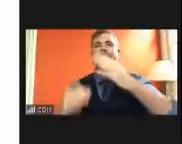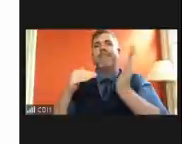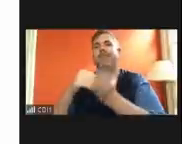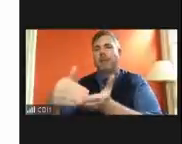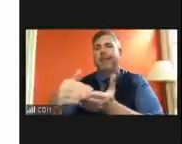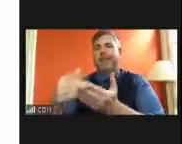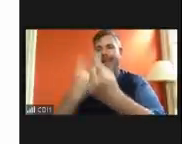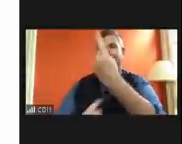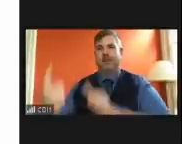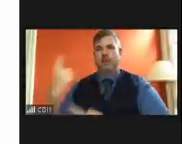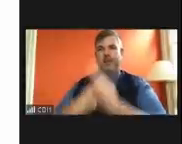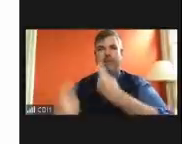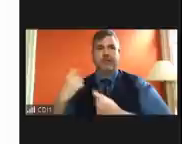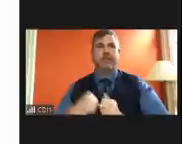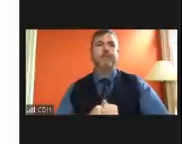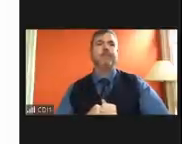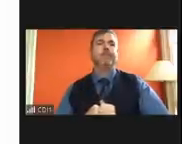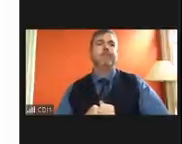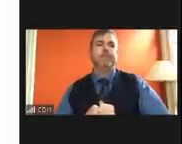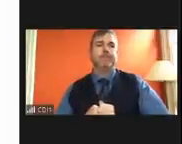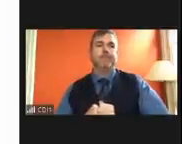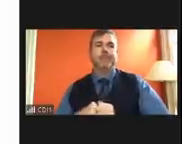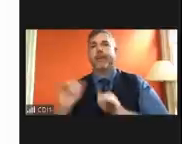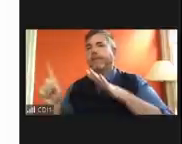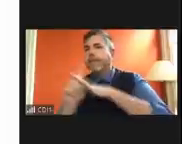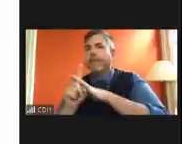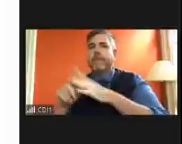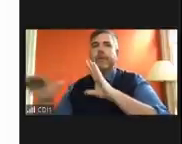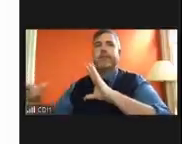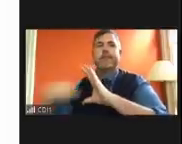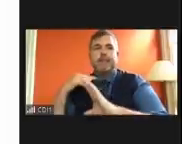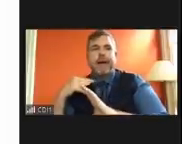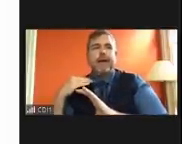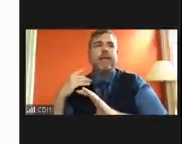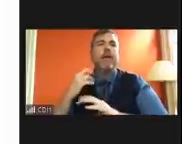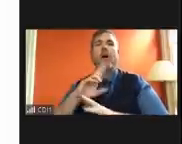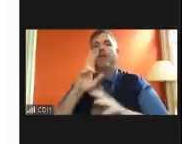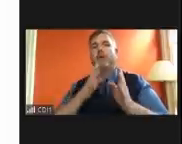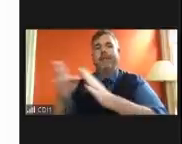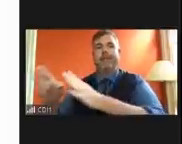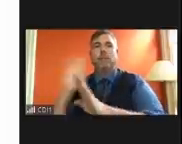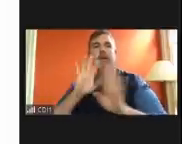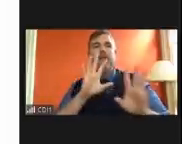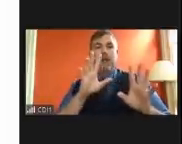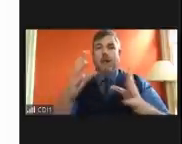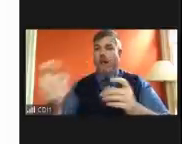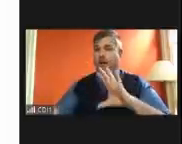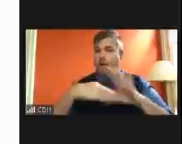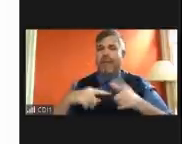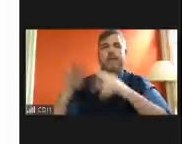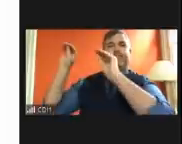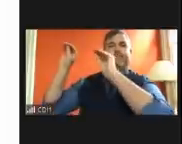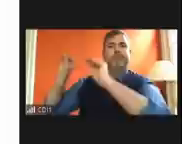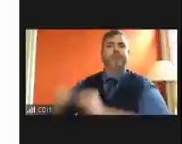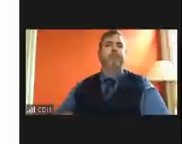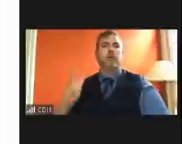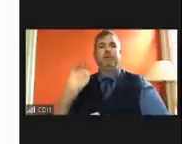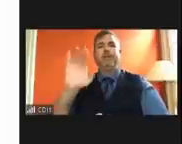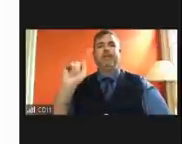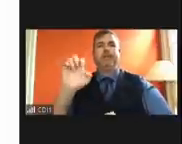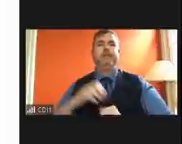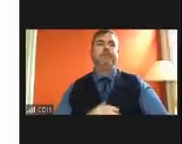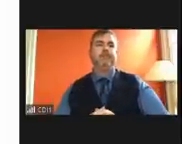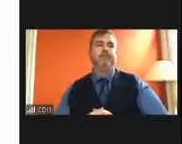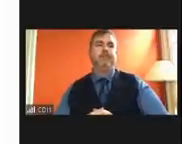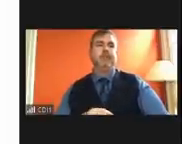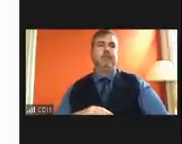it's by email or other, we will compile those that are, in terms of themes, and then post answers to that. And that's searchable.